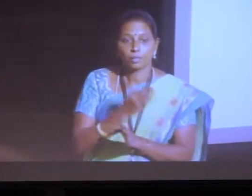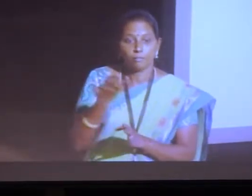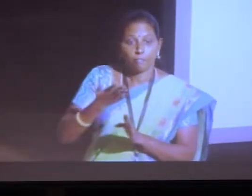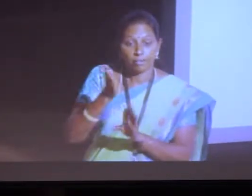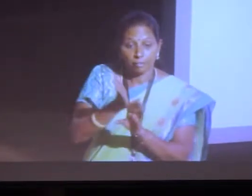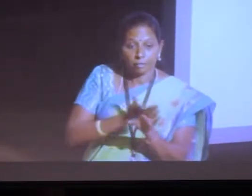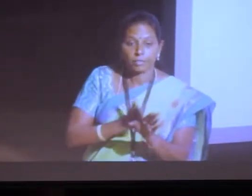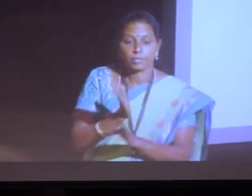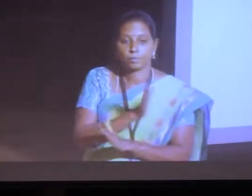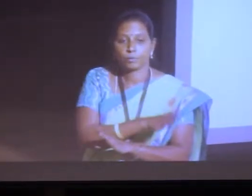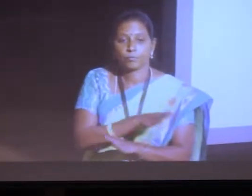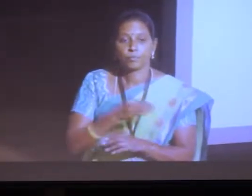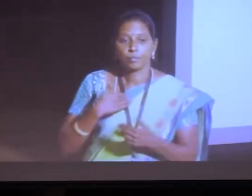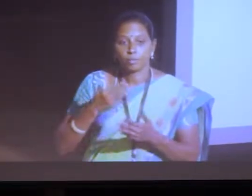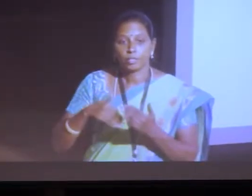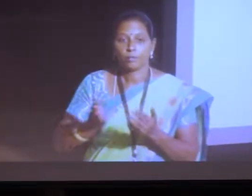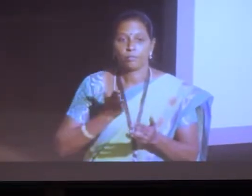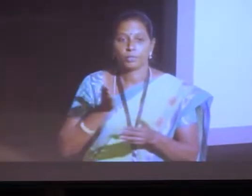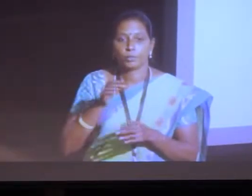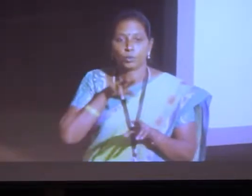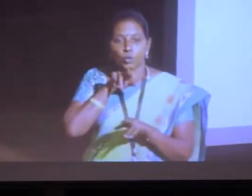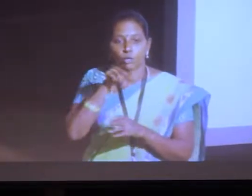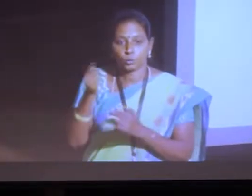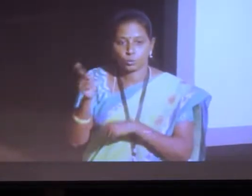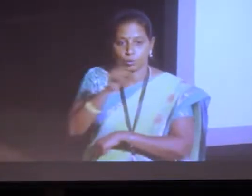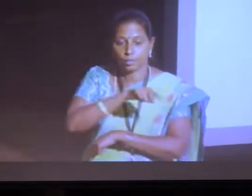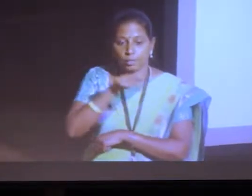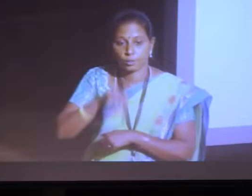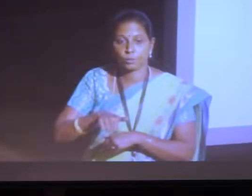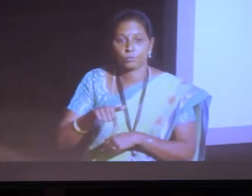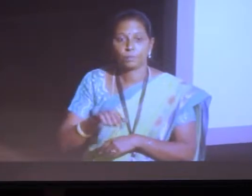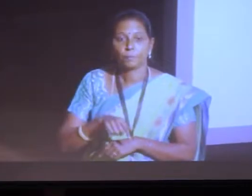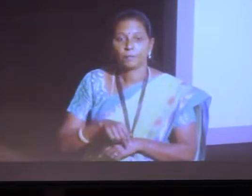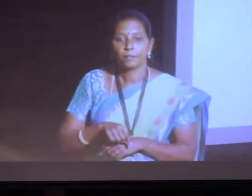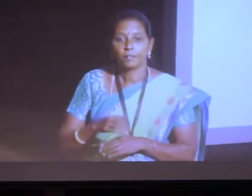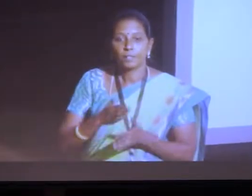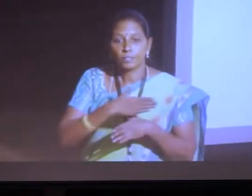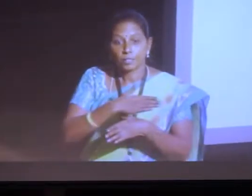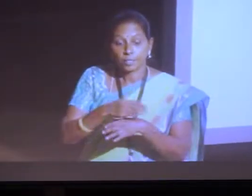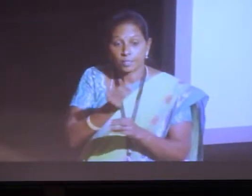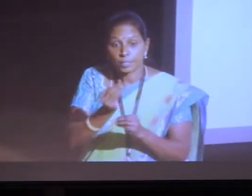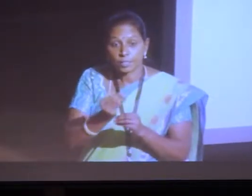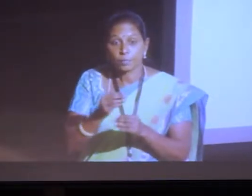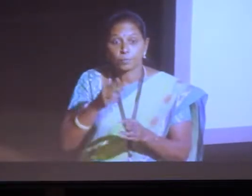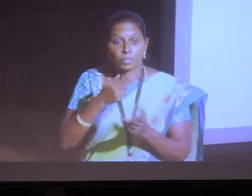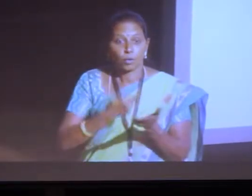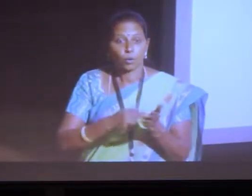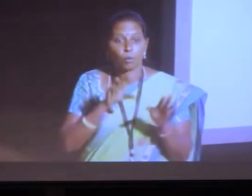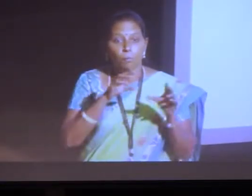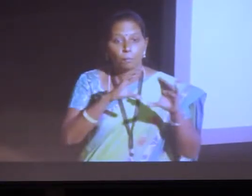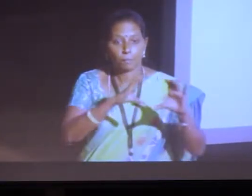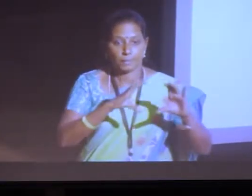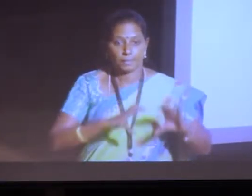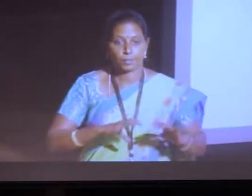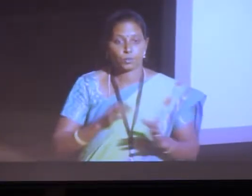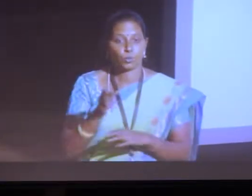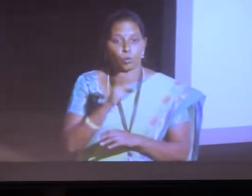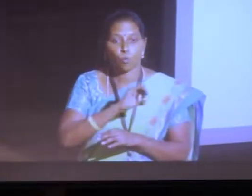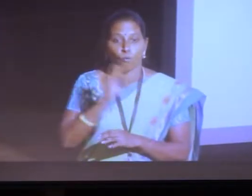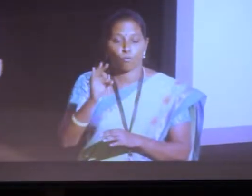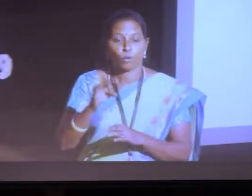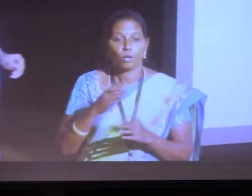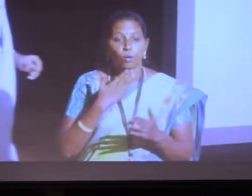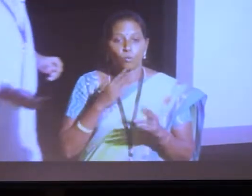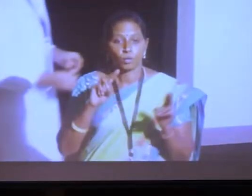years. And what I want to talk today is to share some broad pictures about